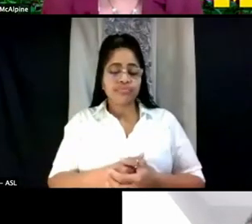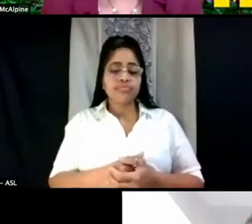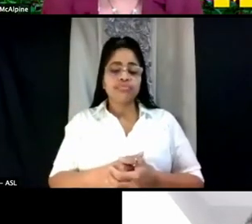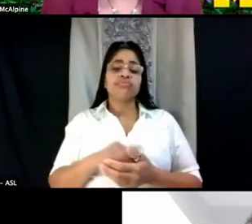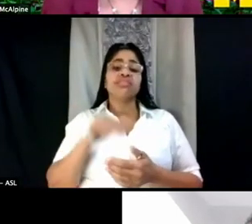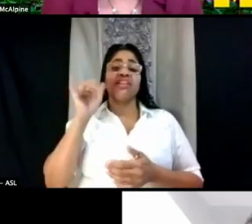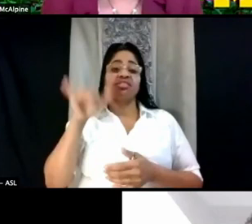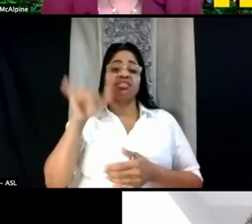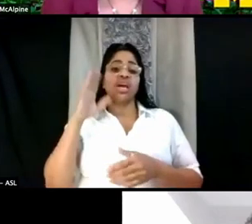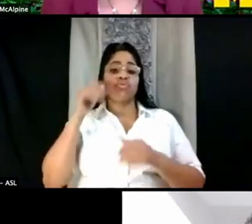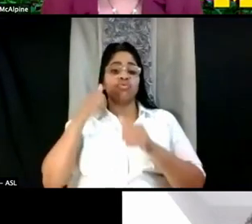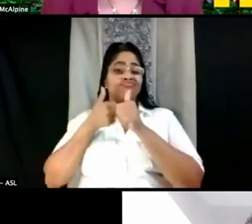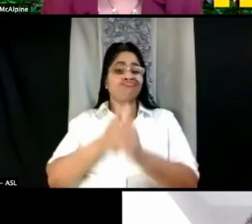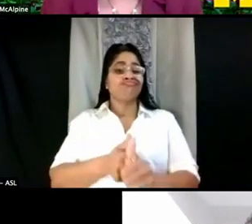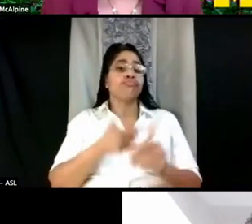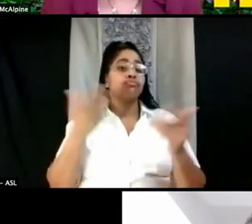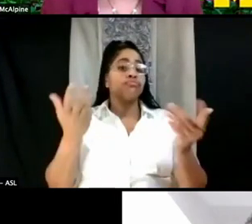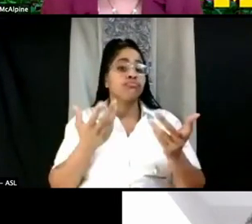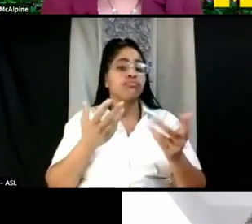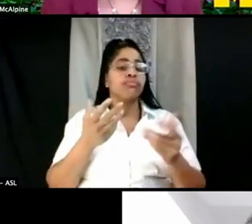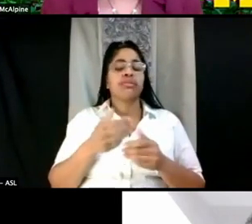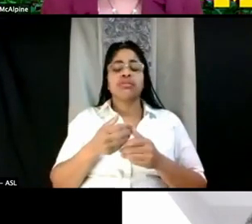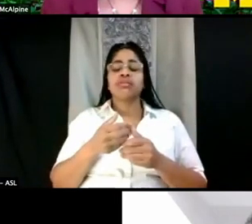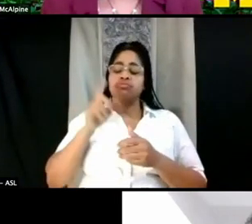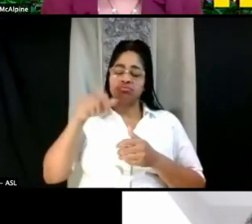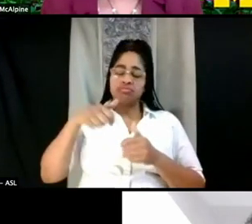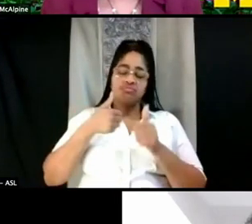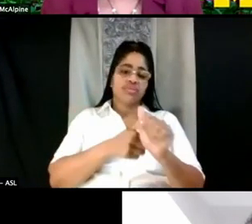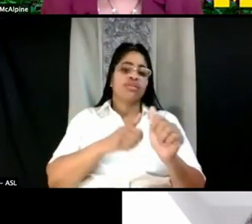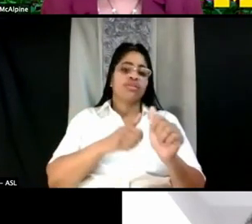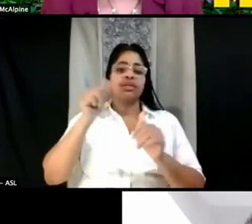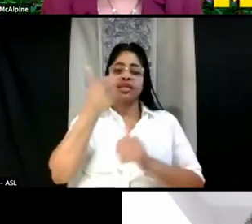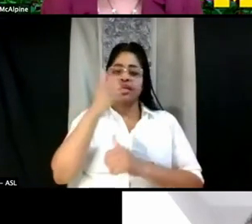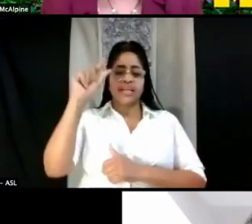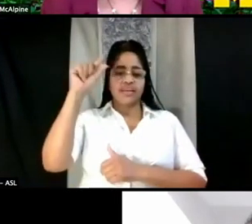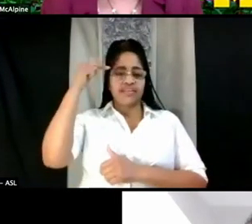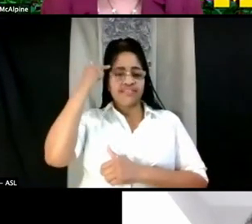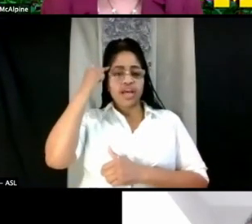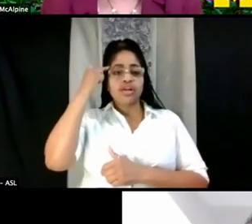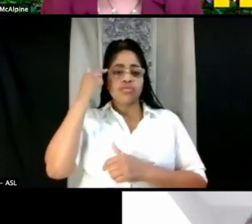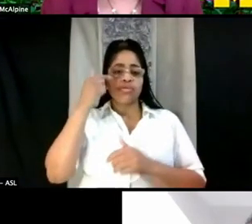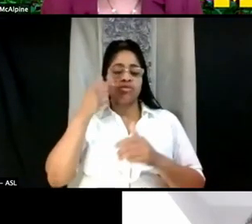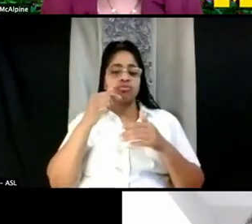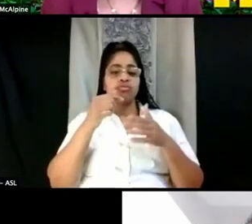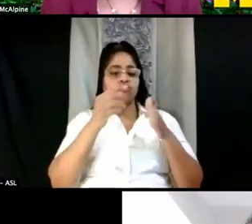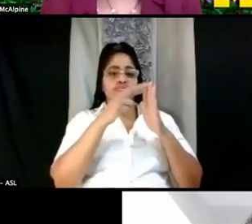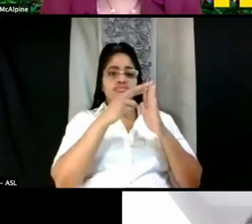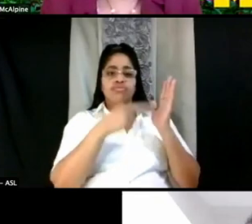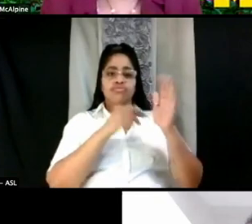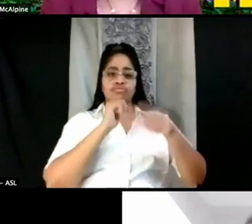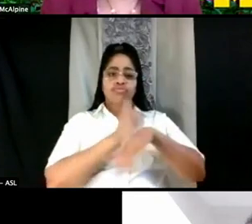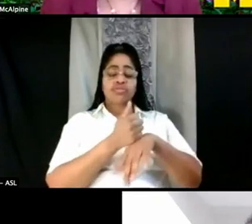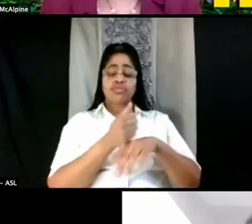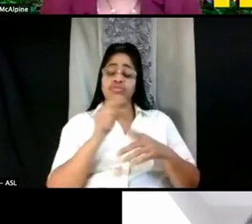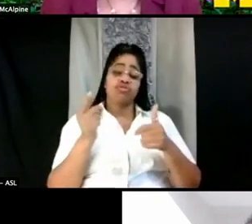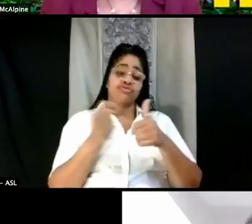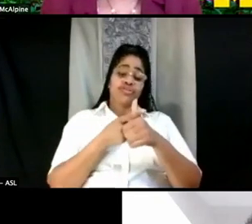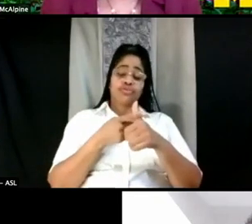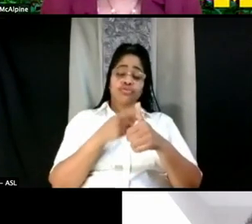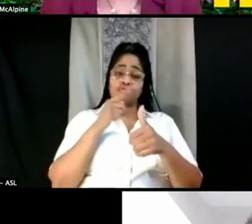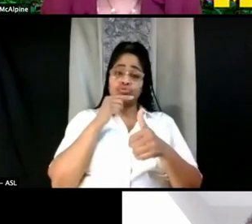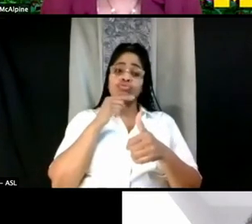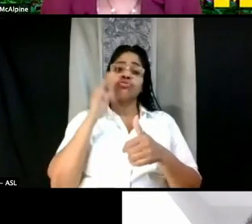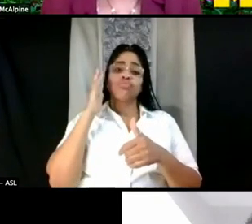determined significantly by federal guidance. Is likely to go to frontline healthcare workers and others whose